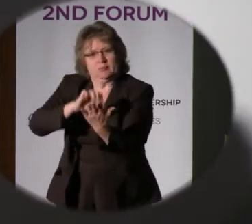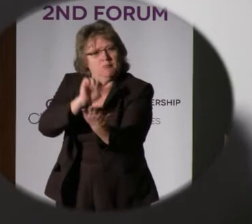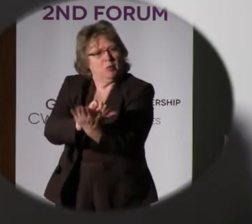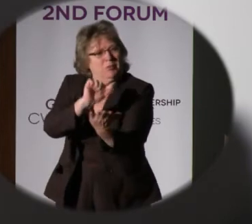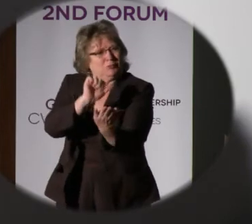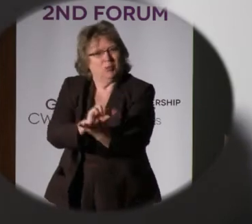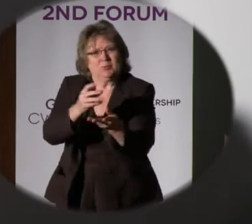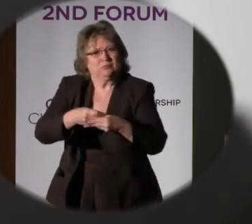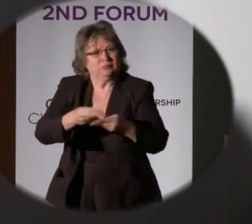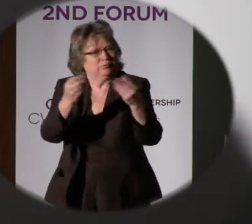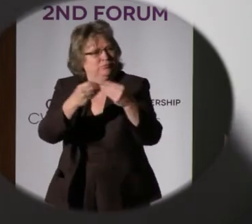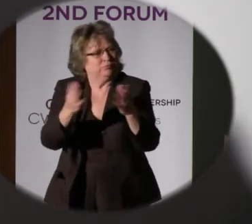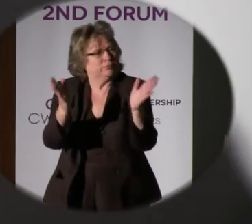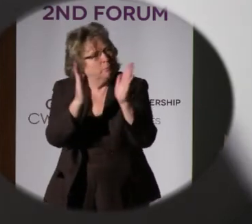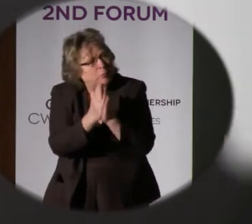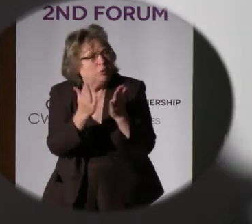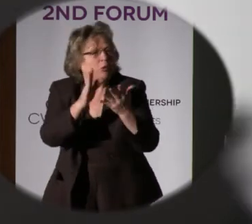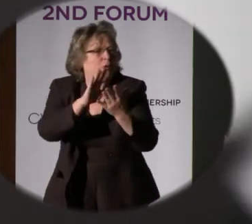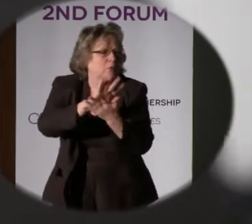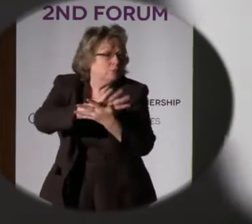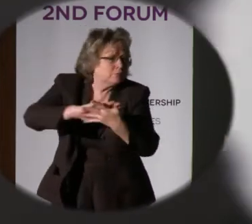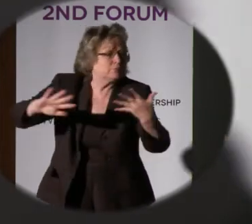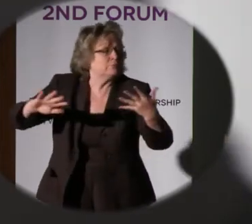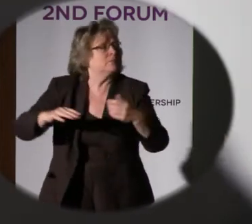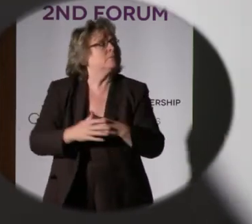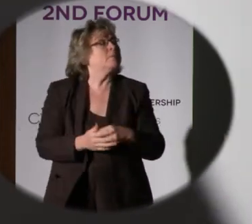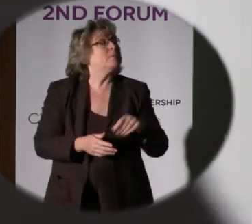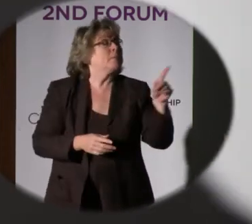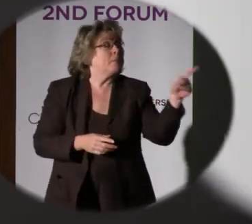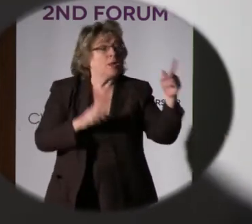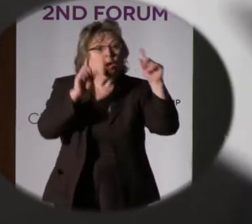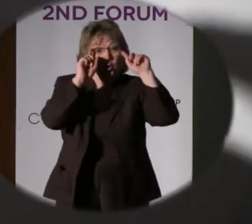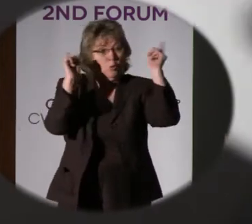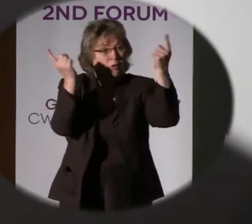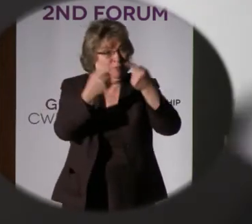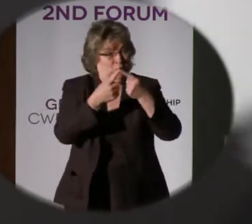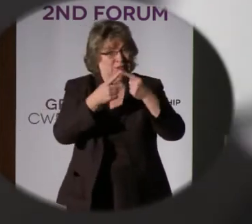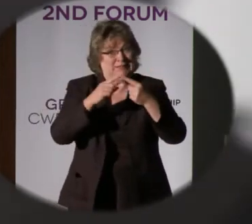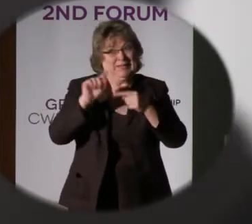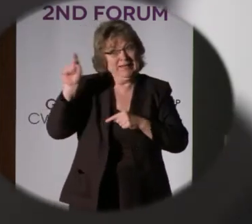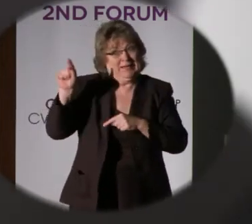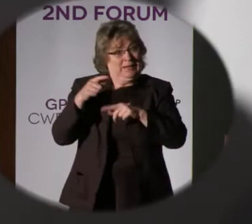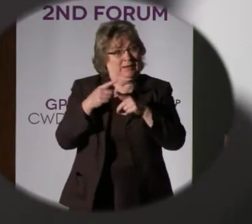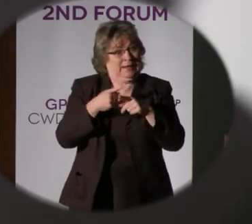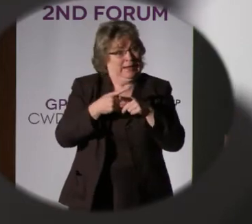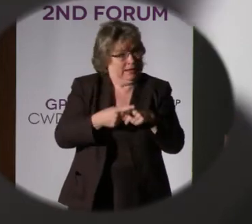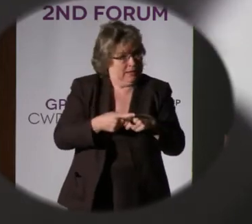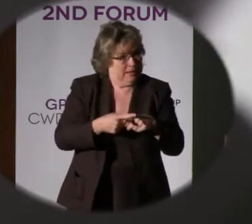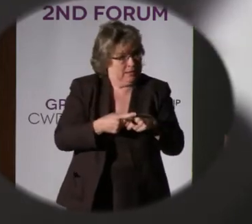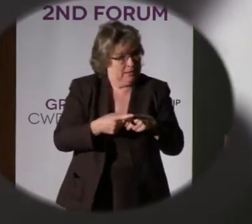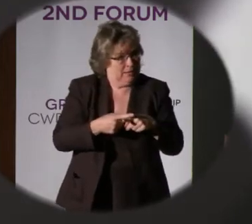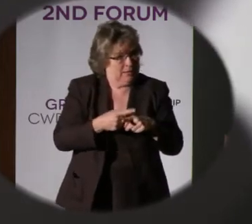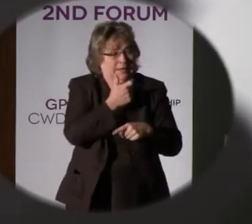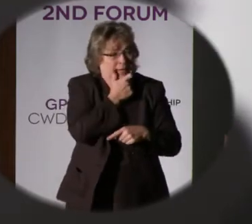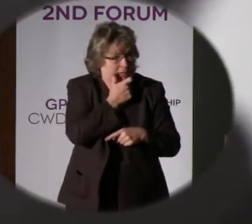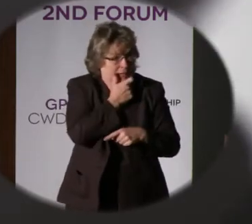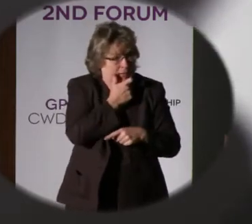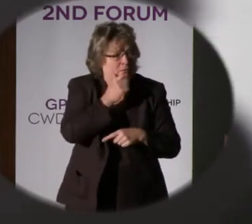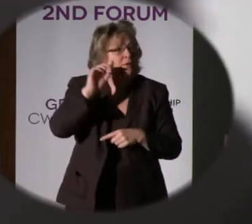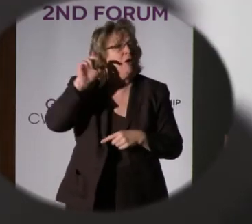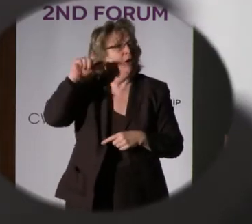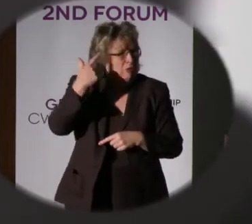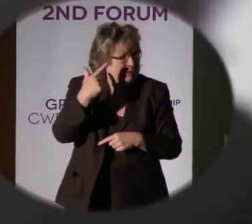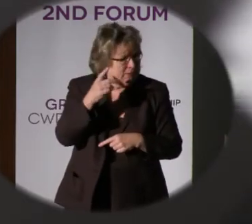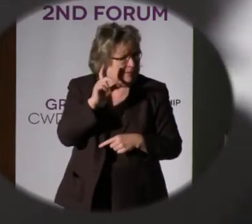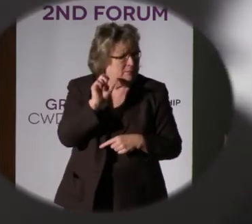professor at the University College London, director, Leonard Cheshire Disability and Inclusive Development Center.